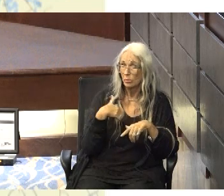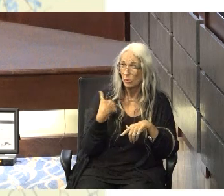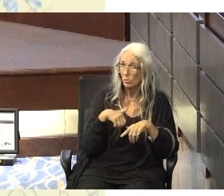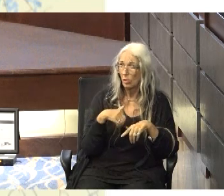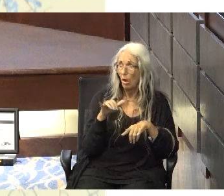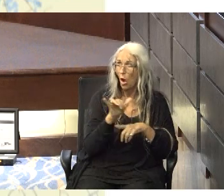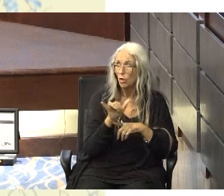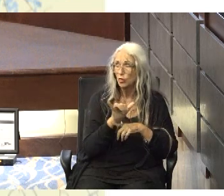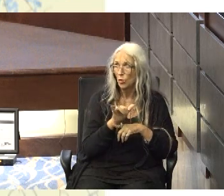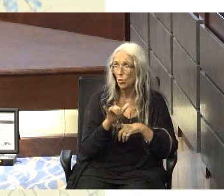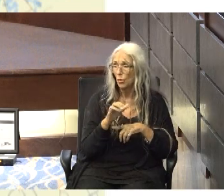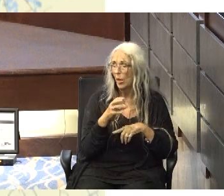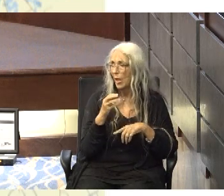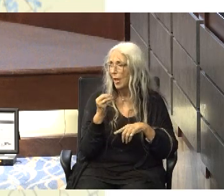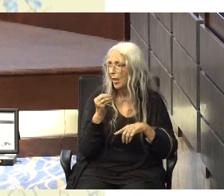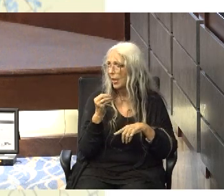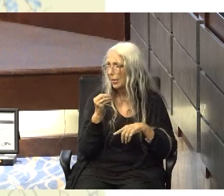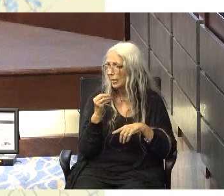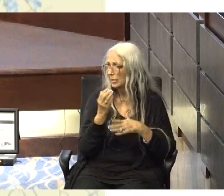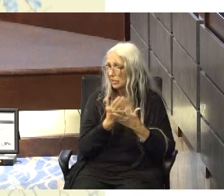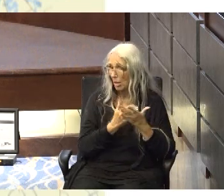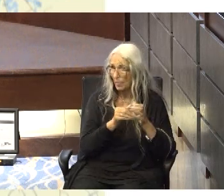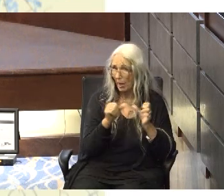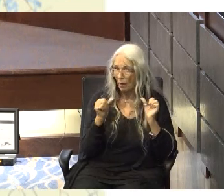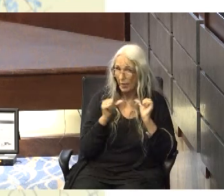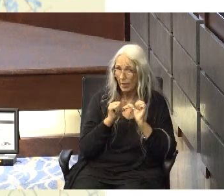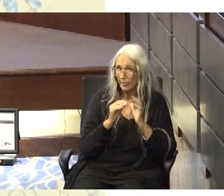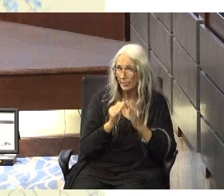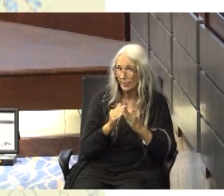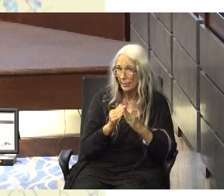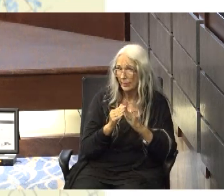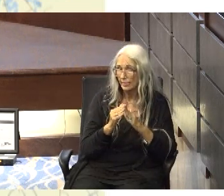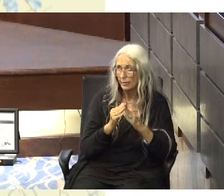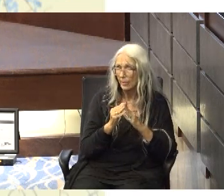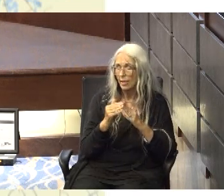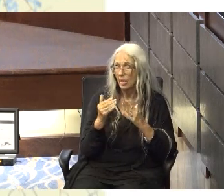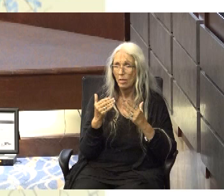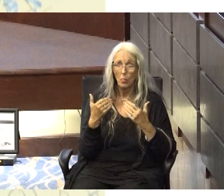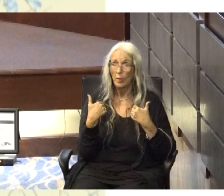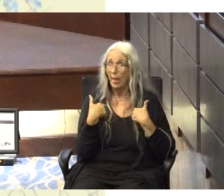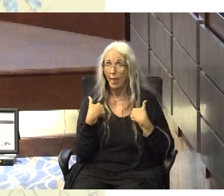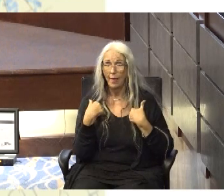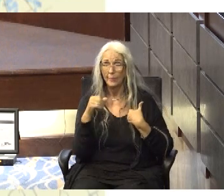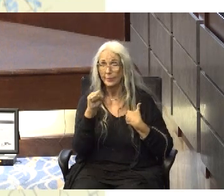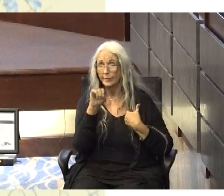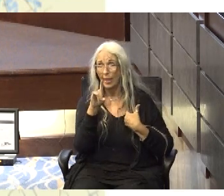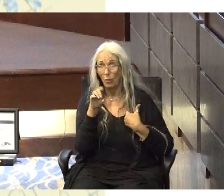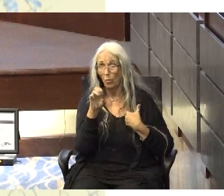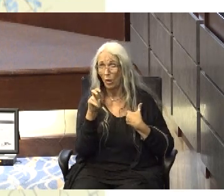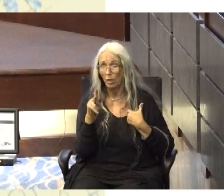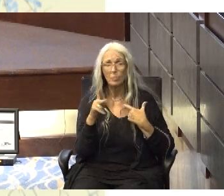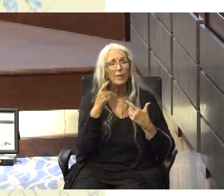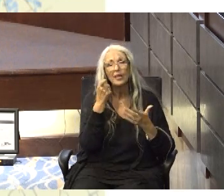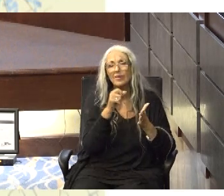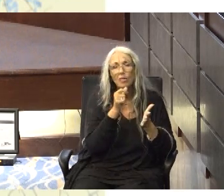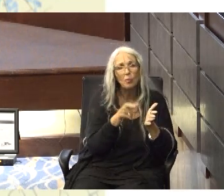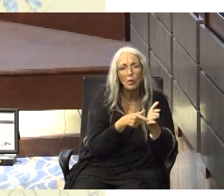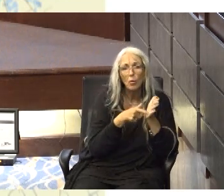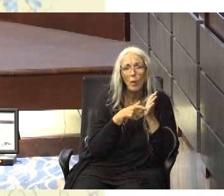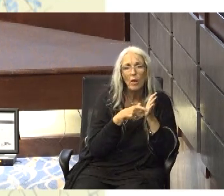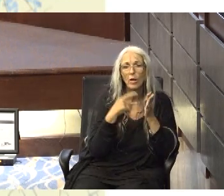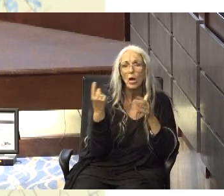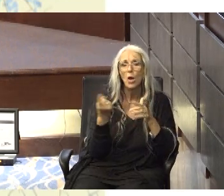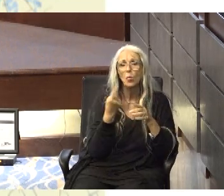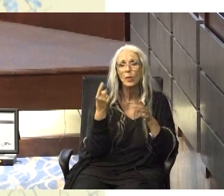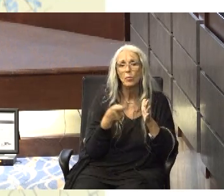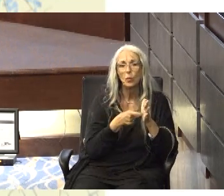in that so many areas of our city just don't have sidewalks. And that's because we don't require them. Yeah. We only